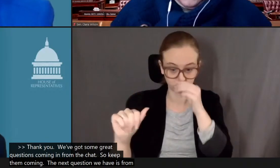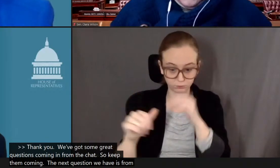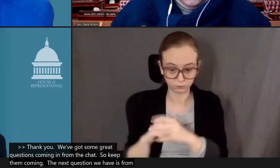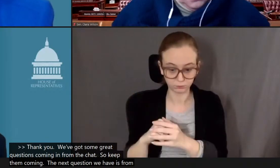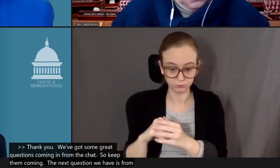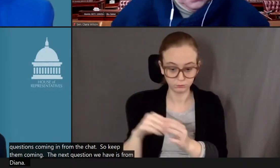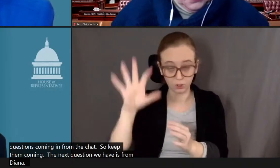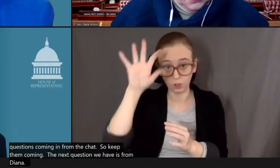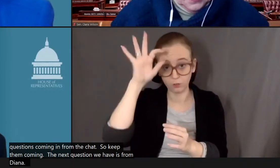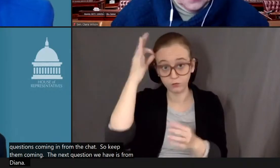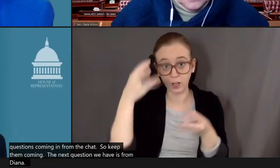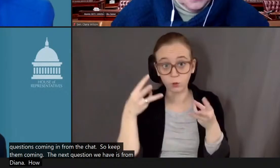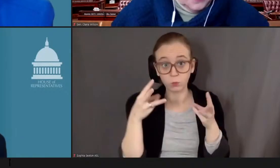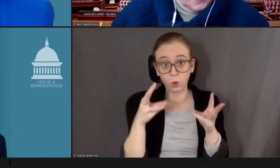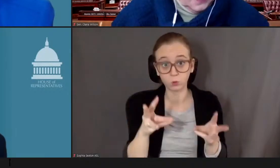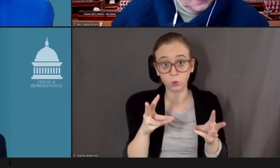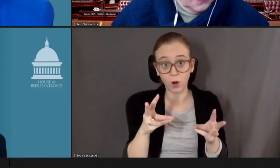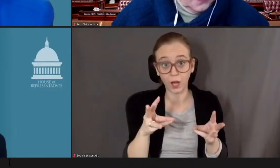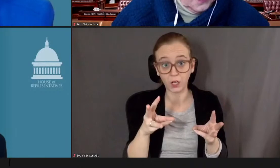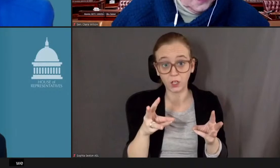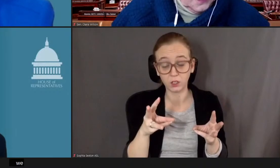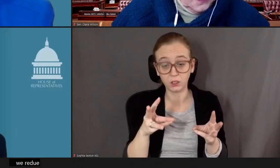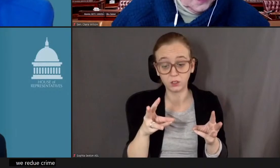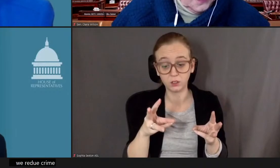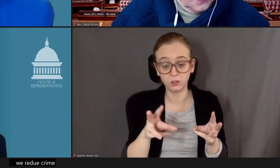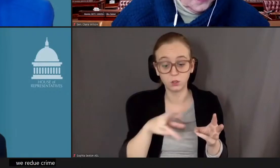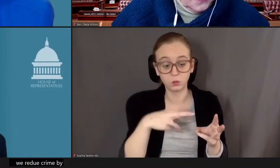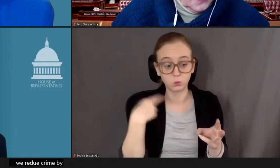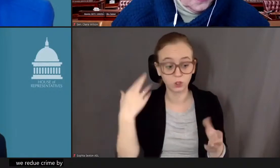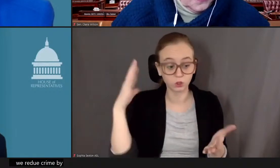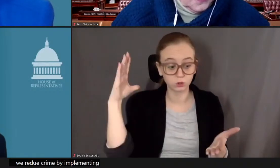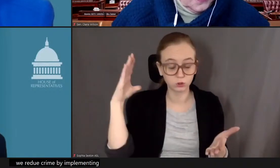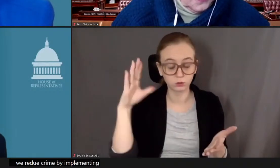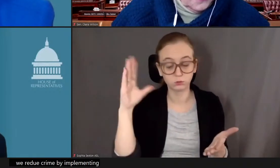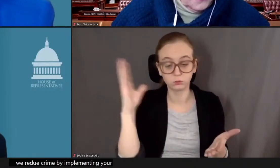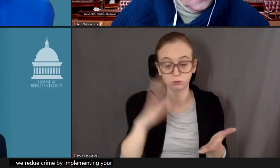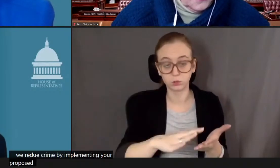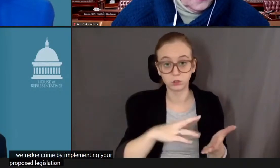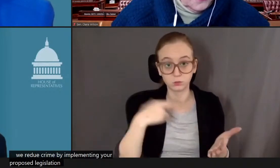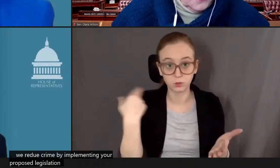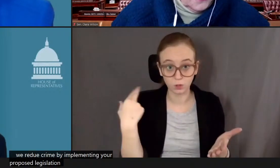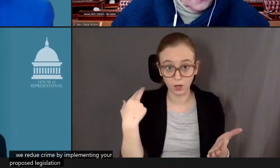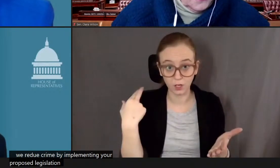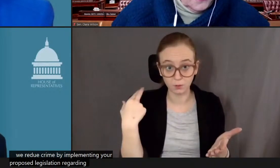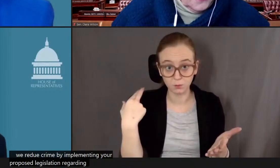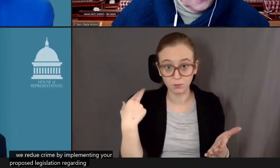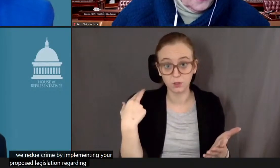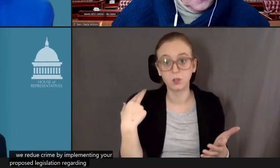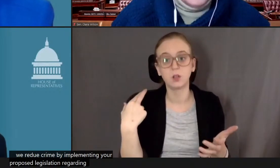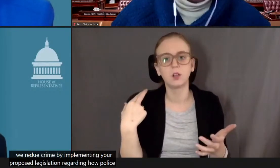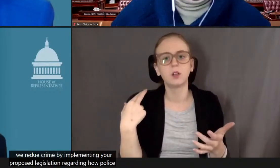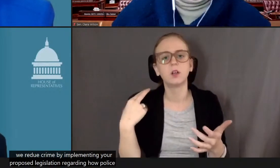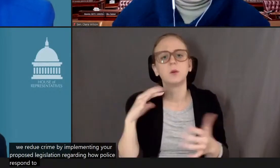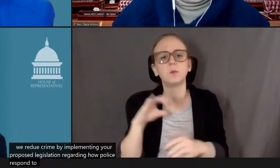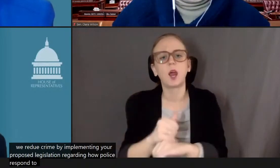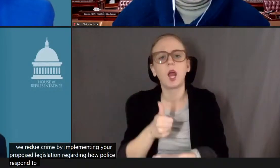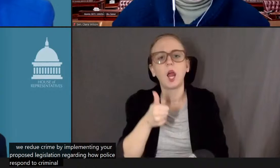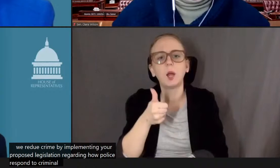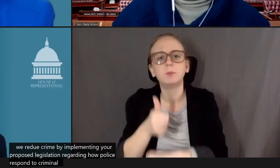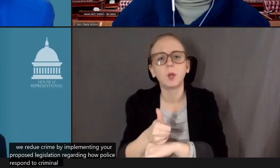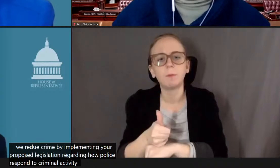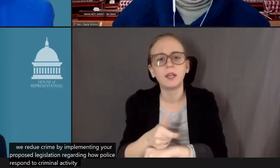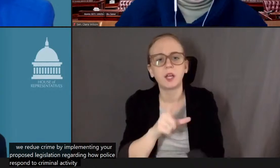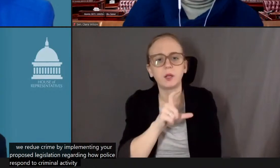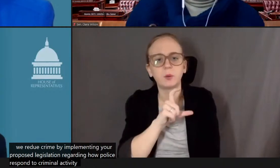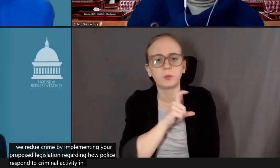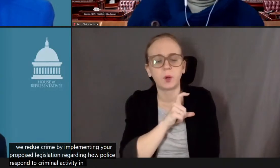way by implementing your proposed legislation regarding how police respond to criminal activity in progress?